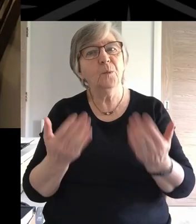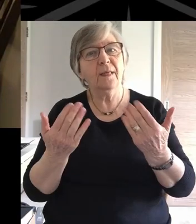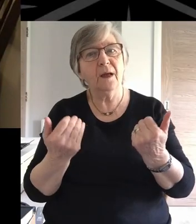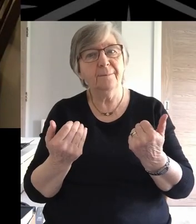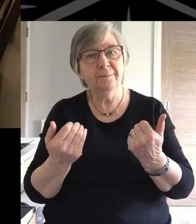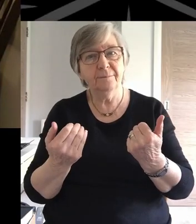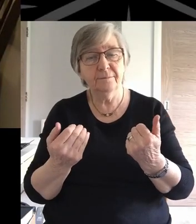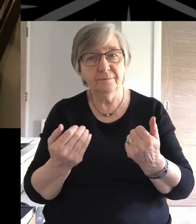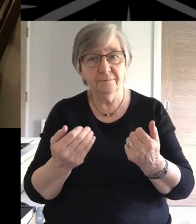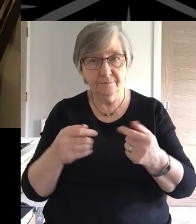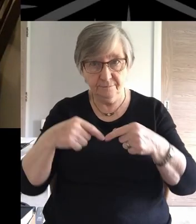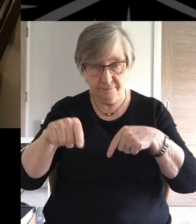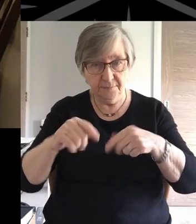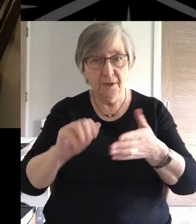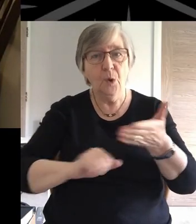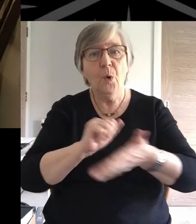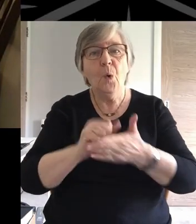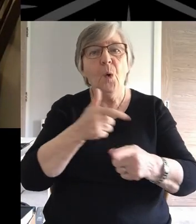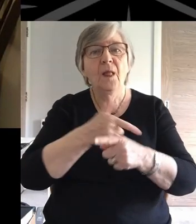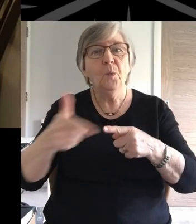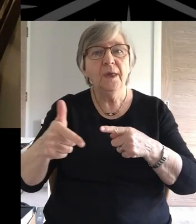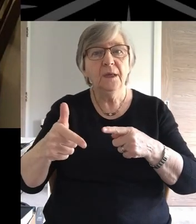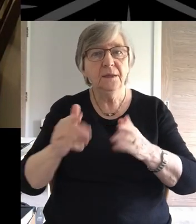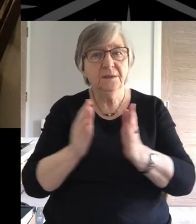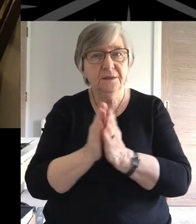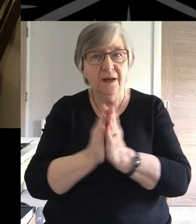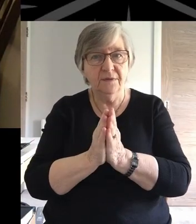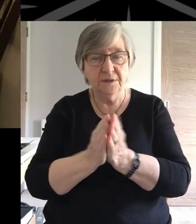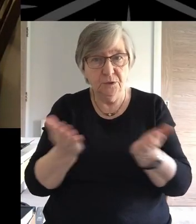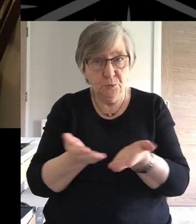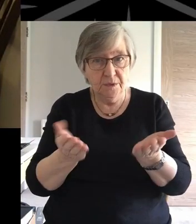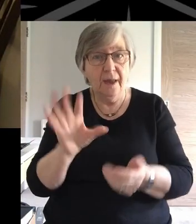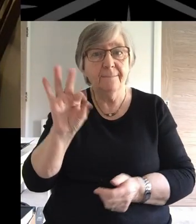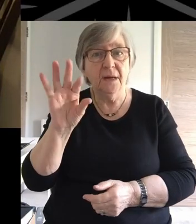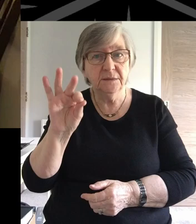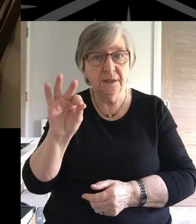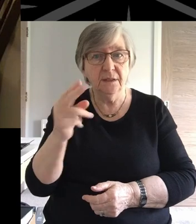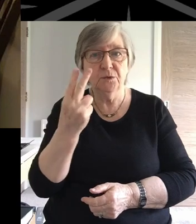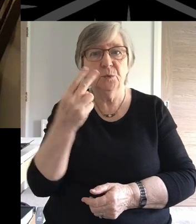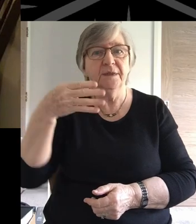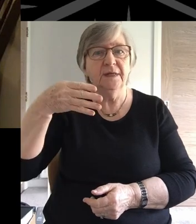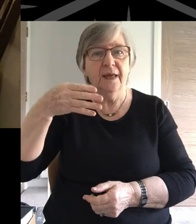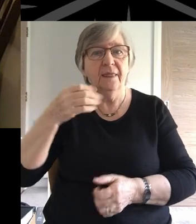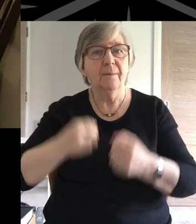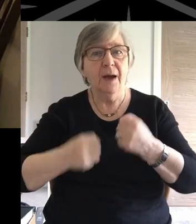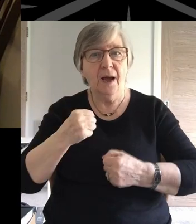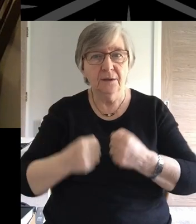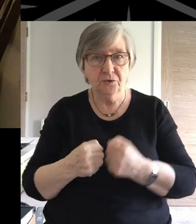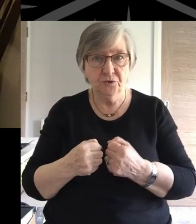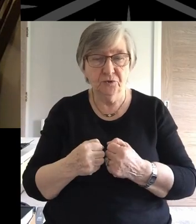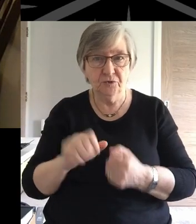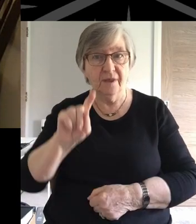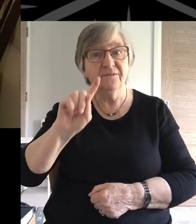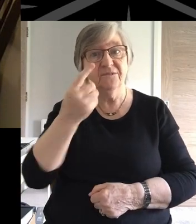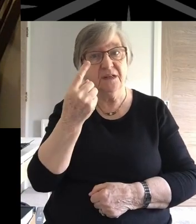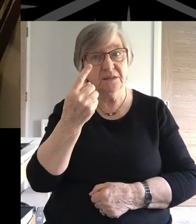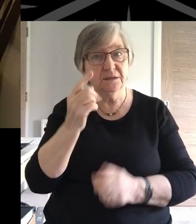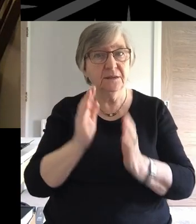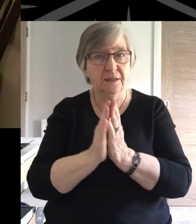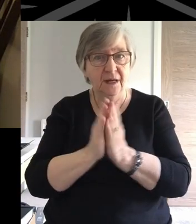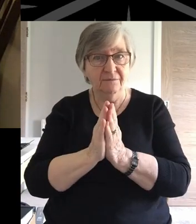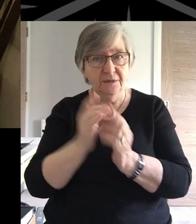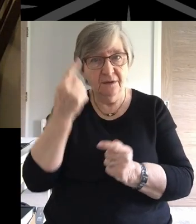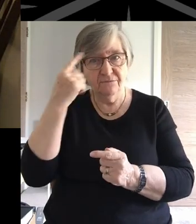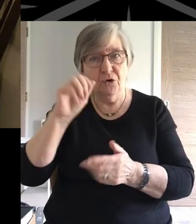Welcome to our Holy Week services. This is Monday, 29th of March, our first Holy Week